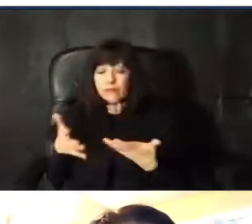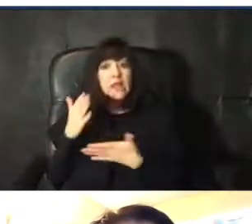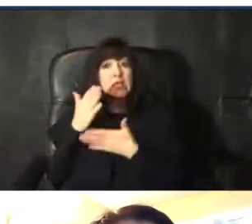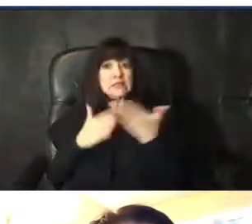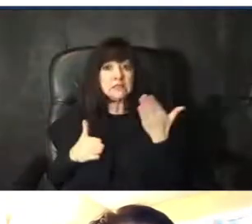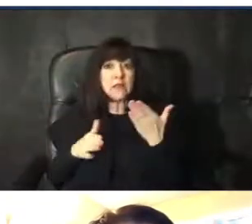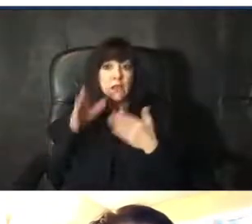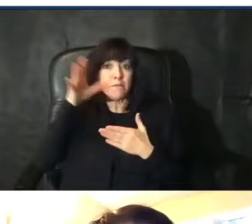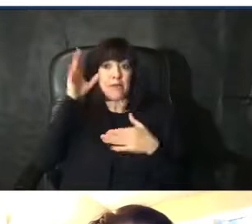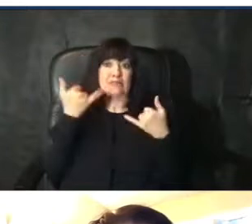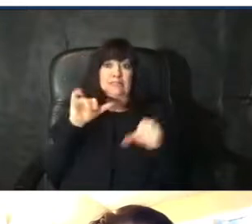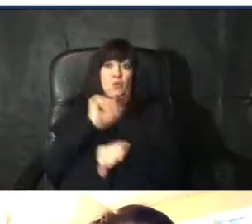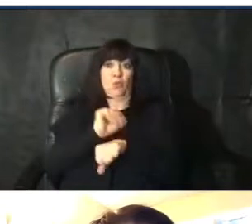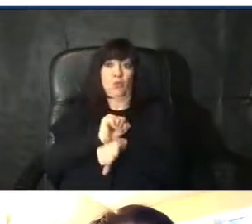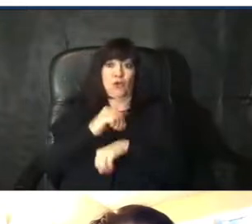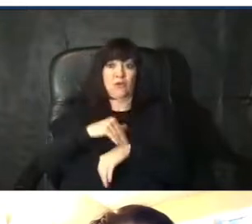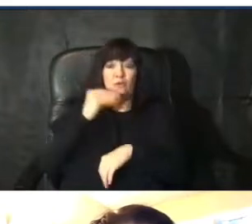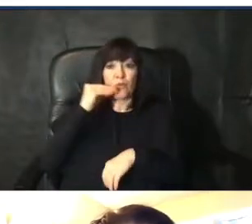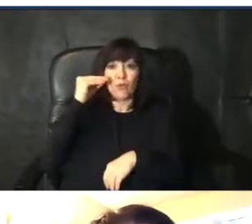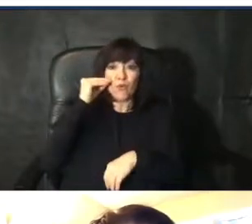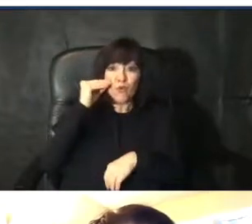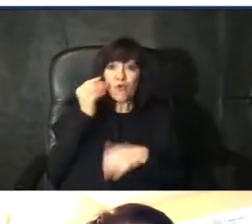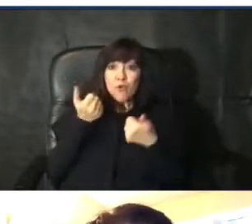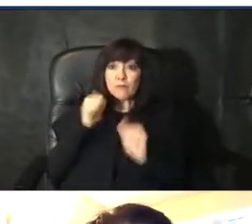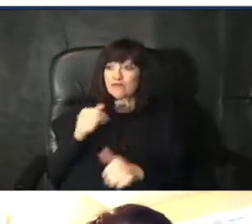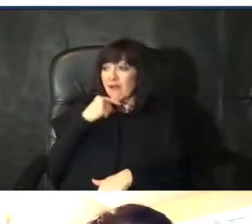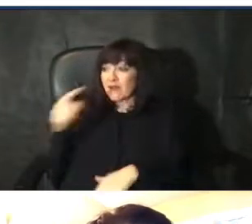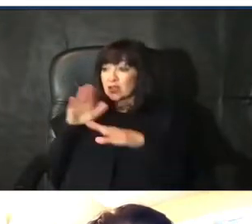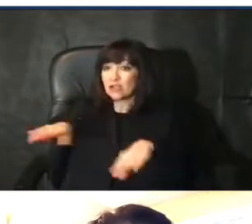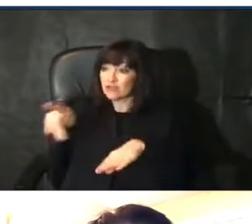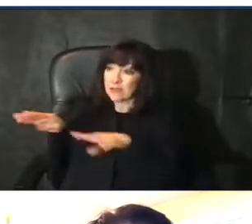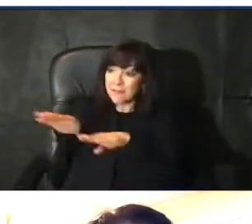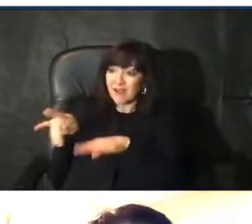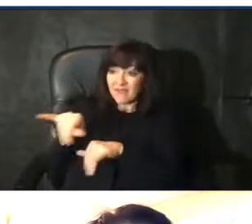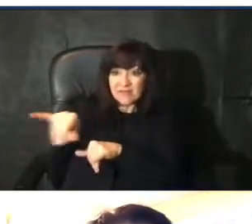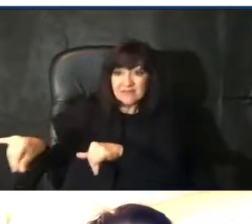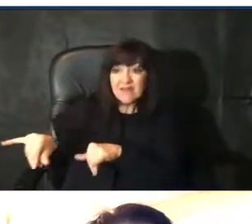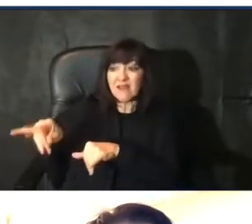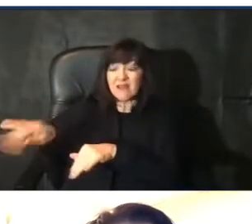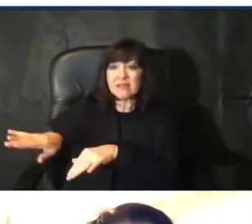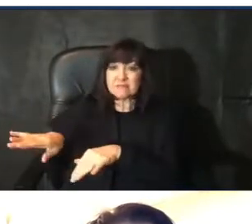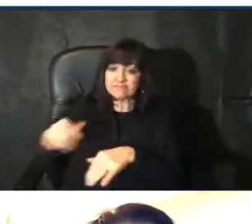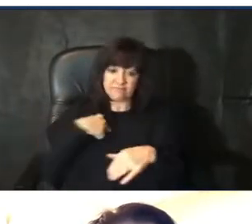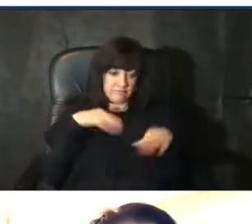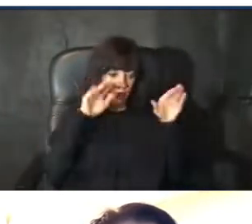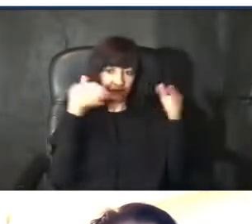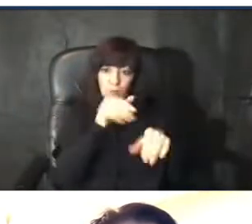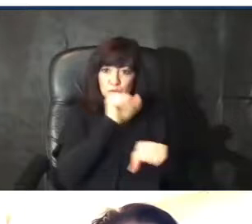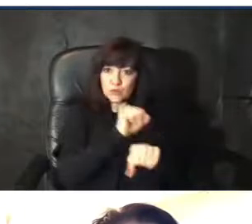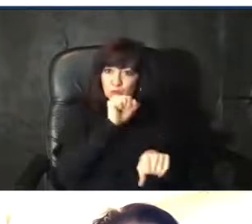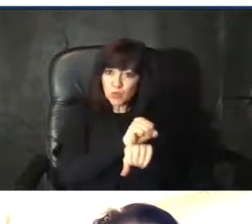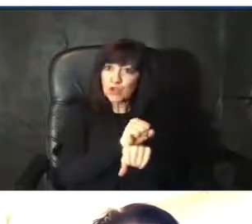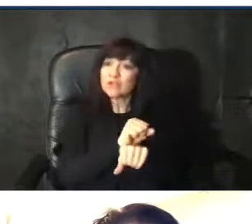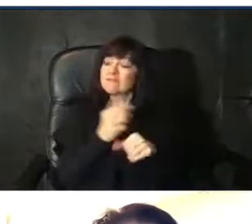working. These are all challenging things. So just doing the best we can to try to keep some schedule, some routine for our